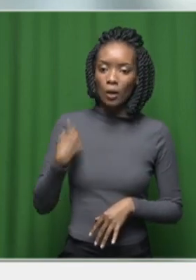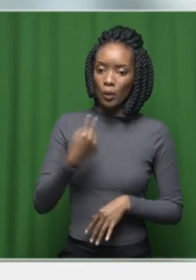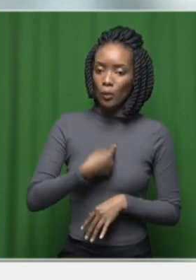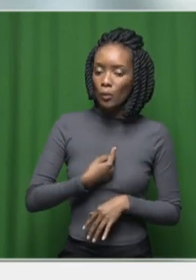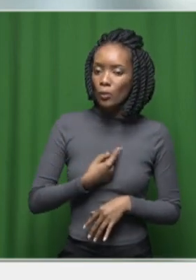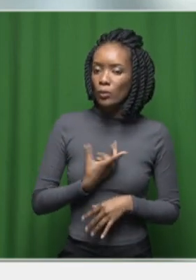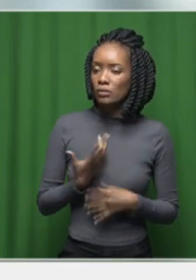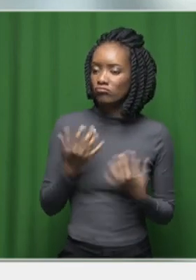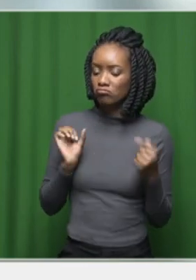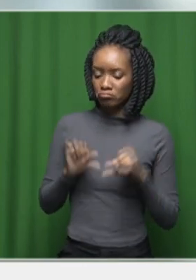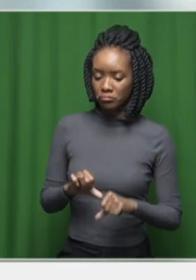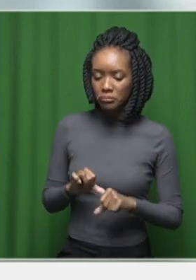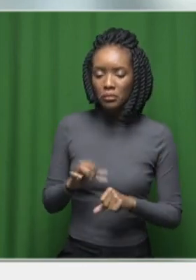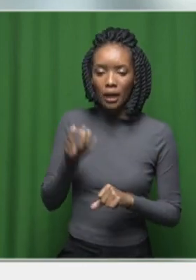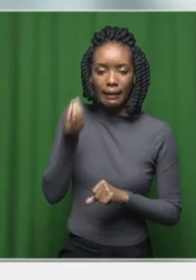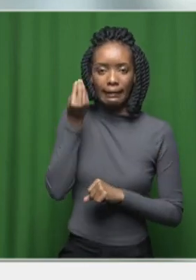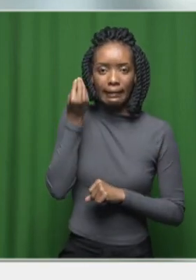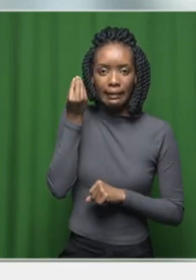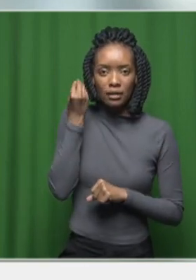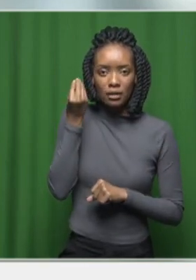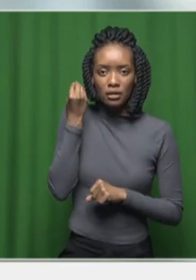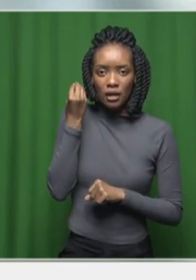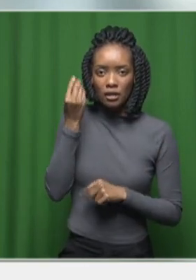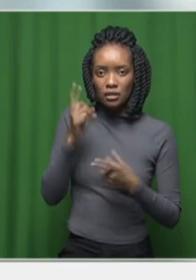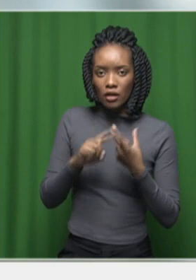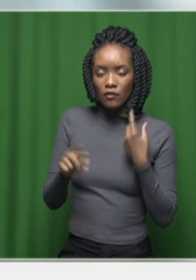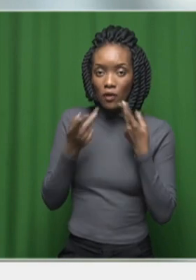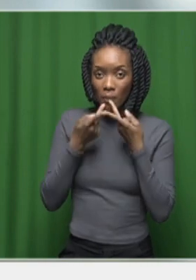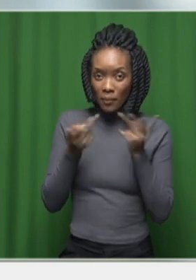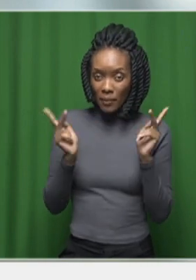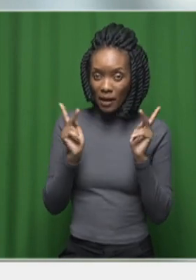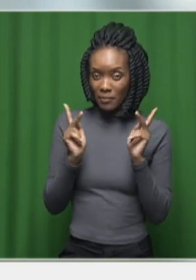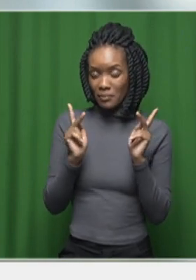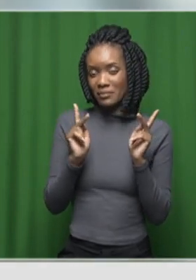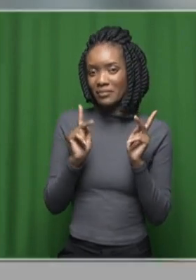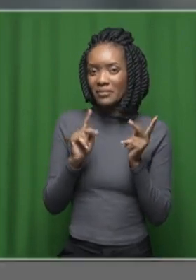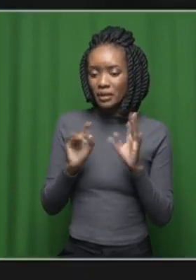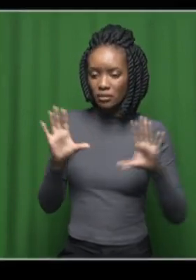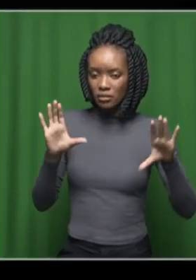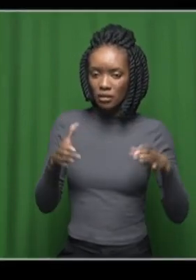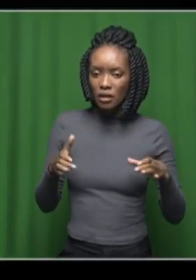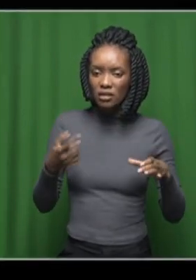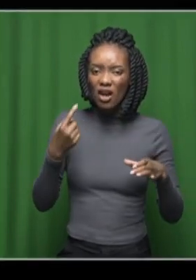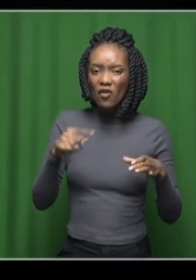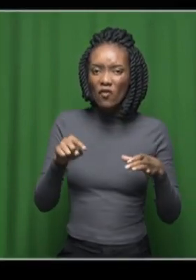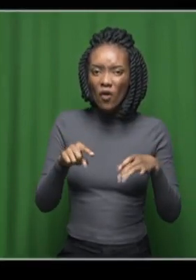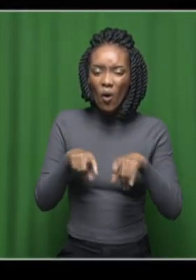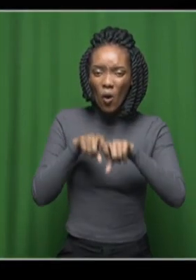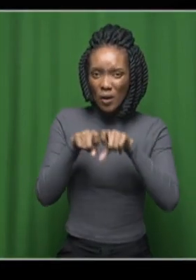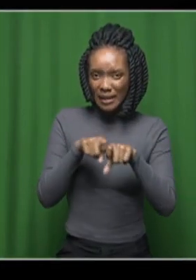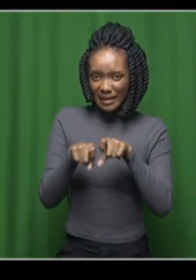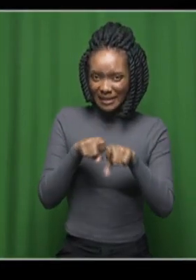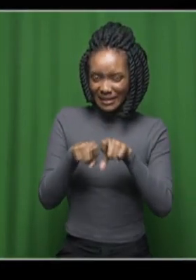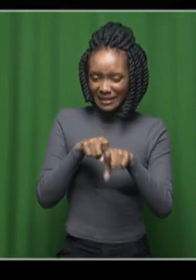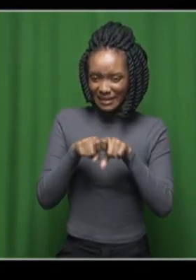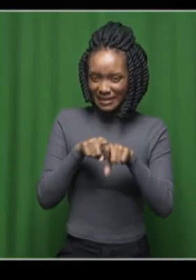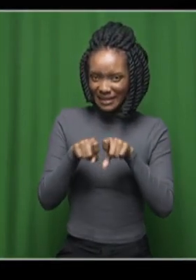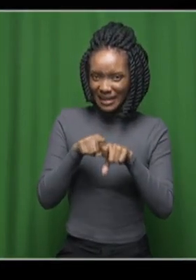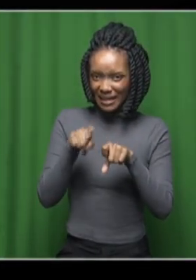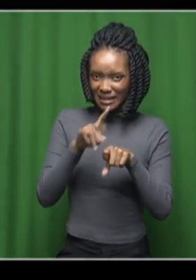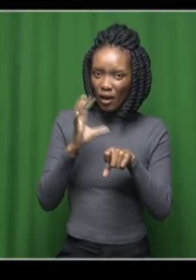at data from the public sector for testing for mumps and had looked at this last few months